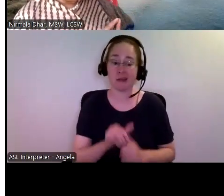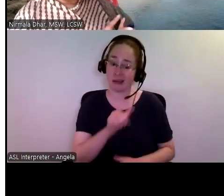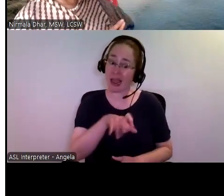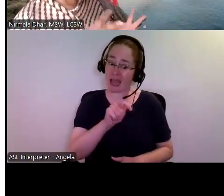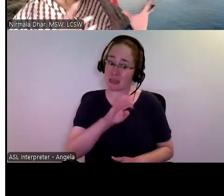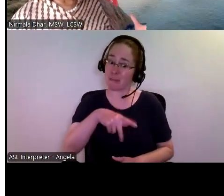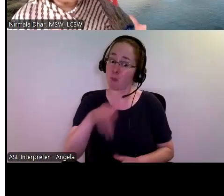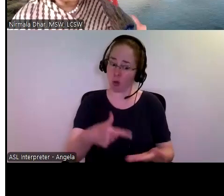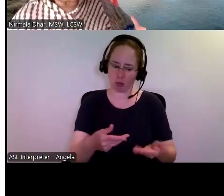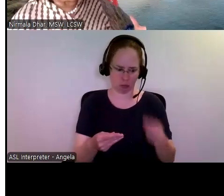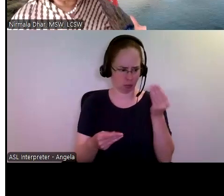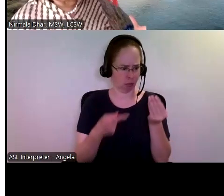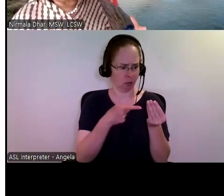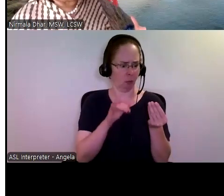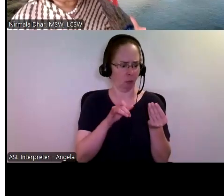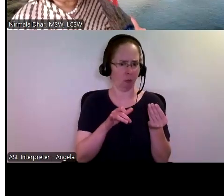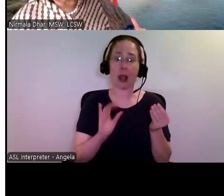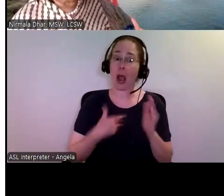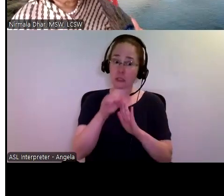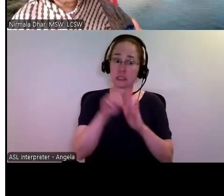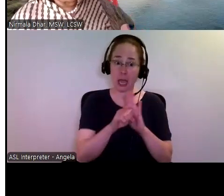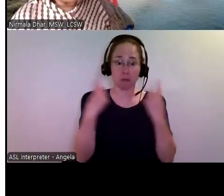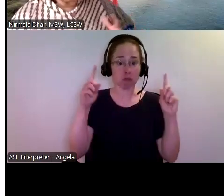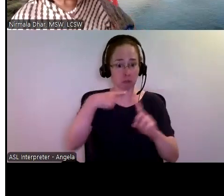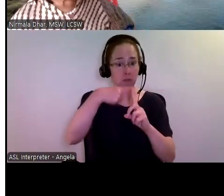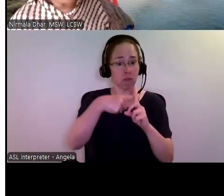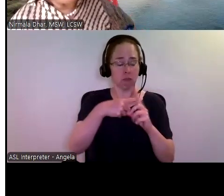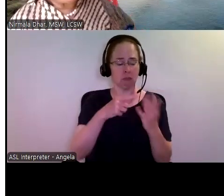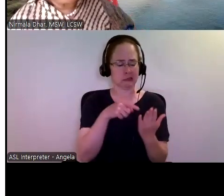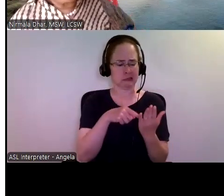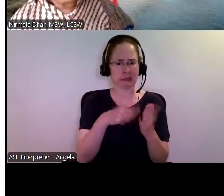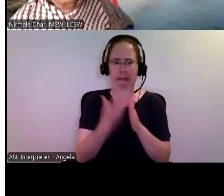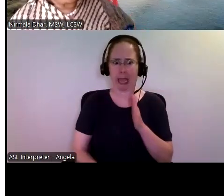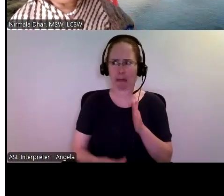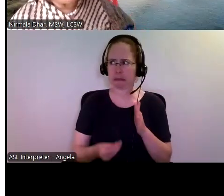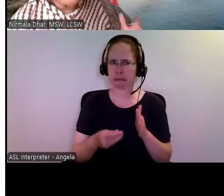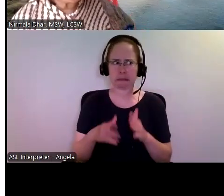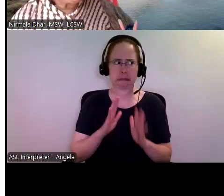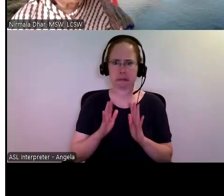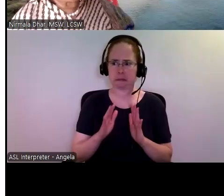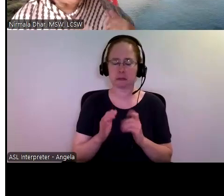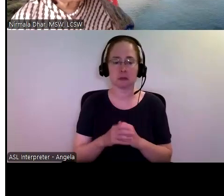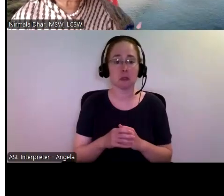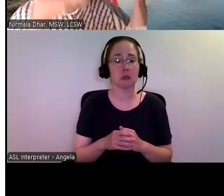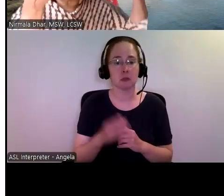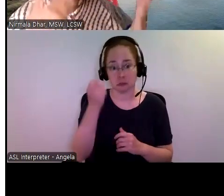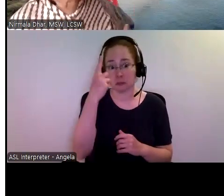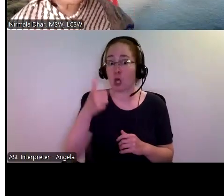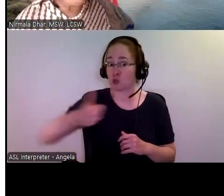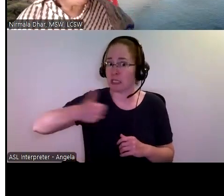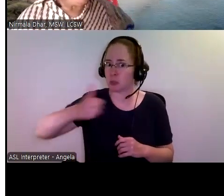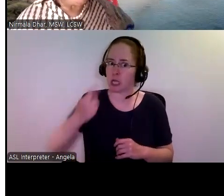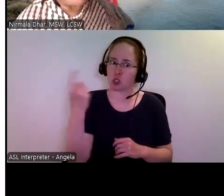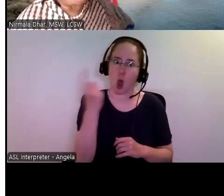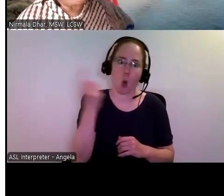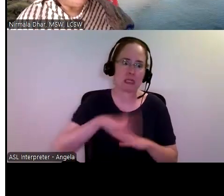clearly what's going very well in our state for older adults and where are the gaps. Like I've already told you, transportation always